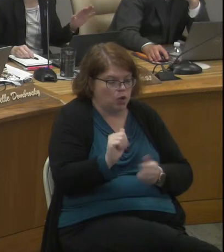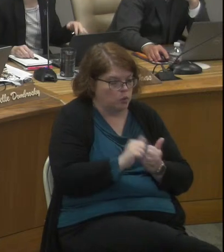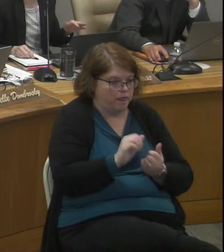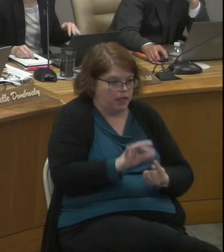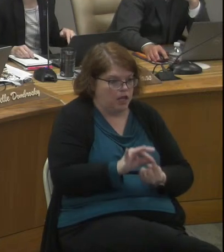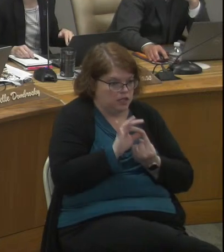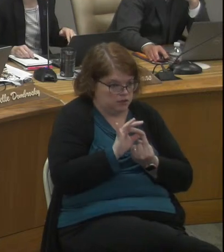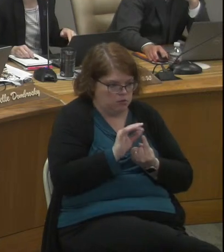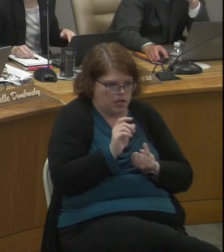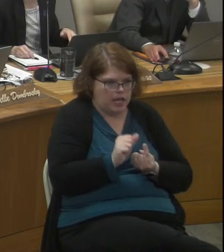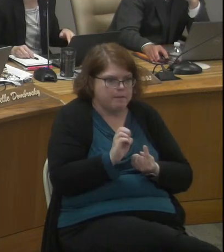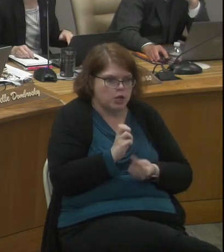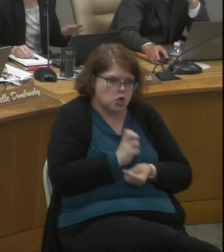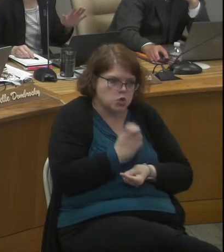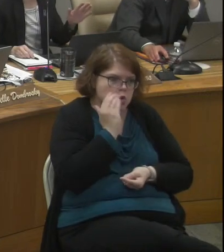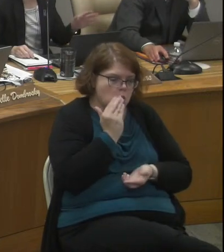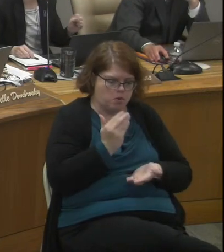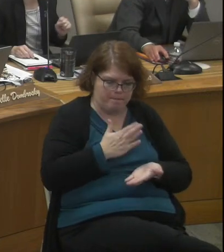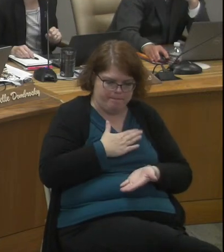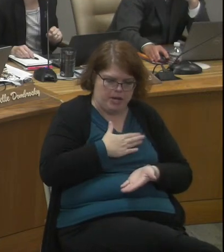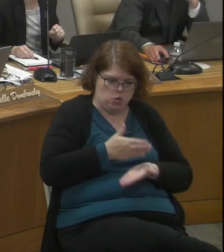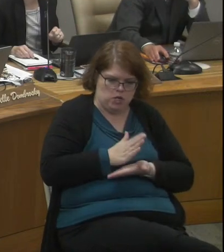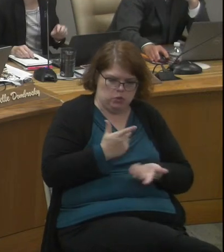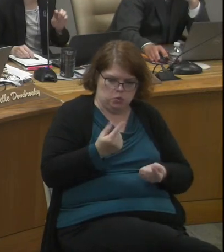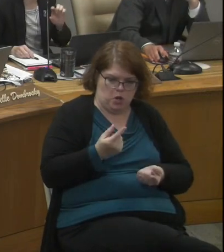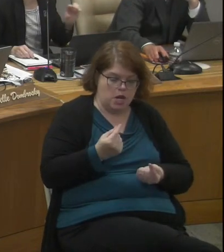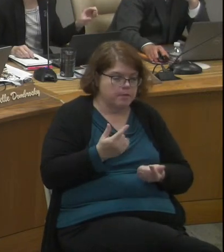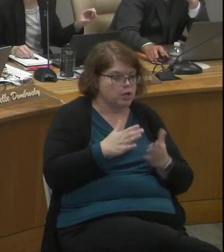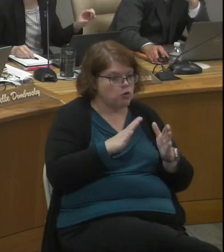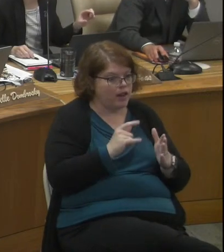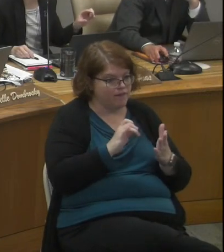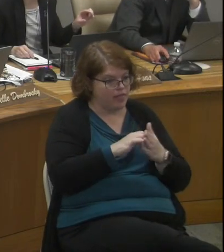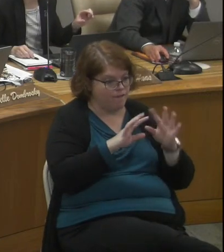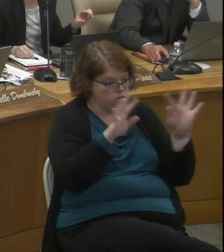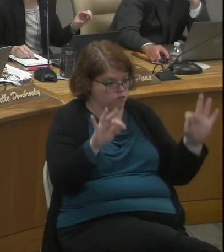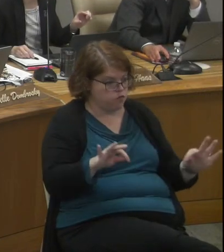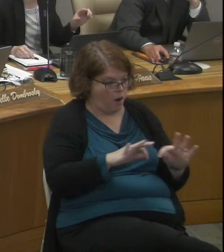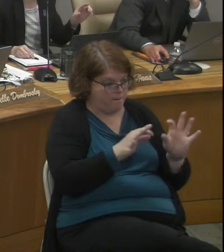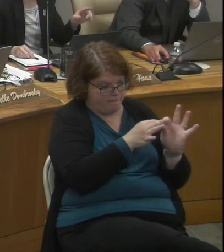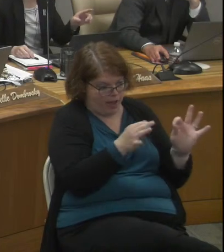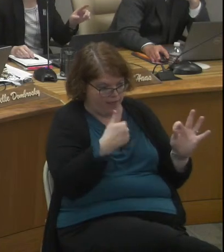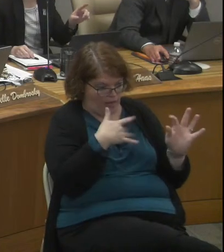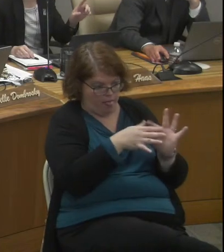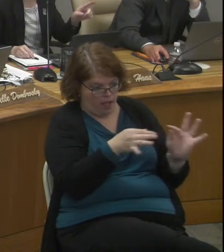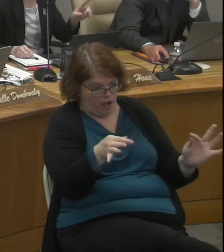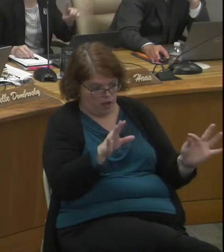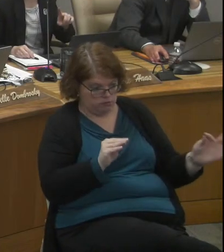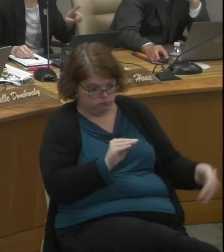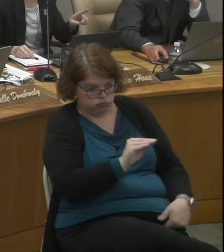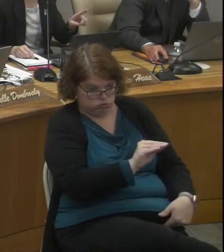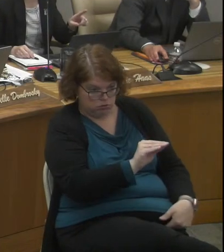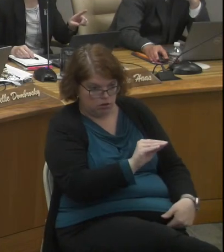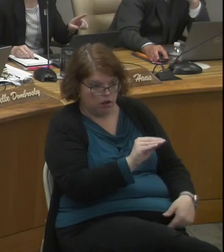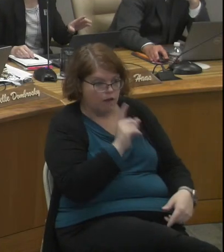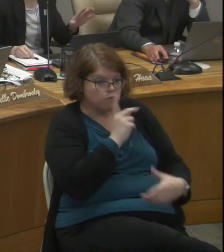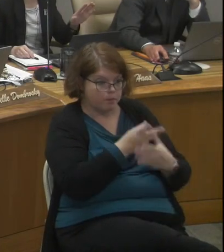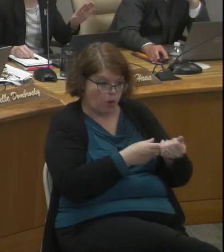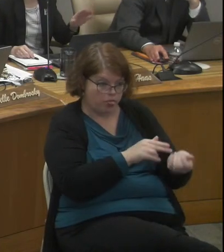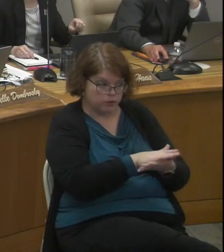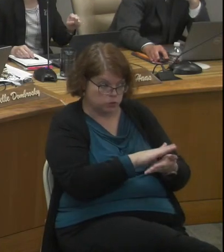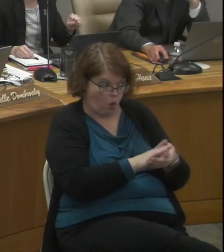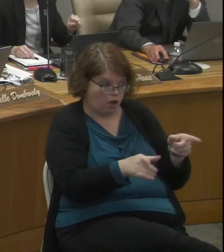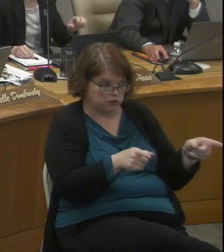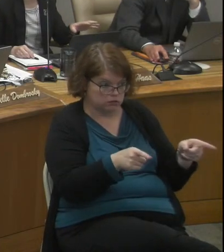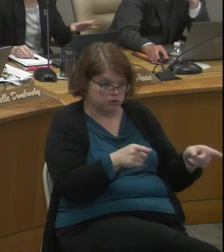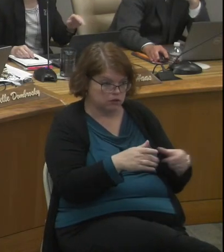exceptionality it can be hard to know what your rights are so be great if that form had that line on it that we've talked about which is for both schools